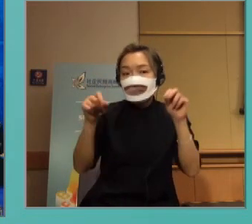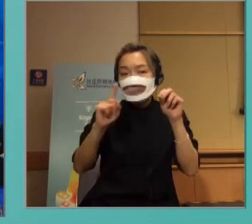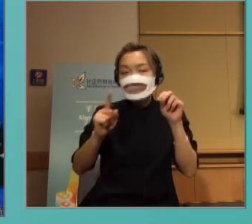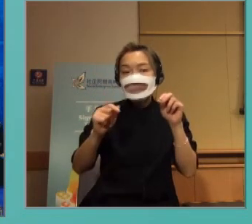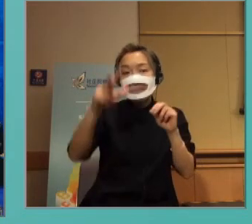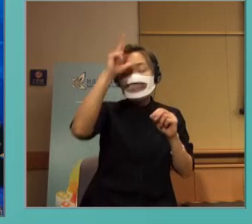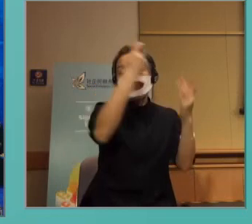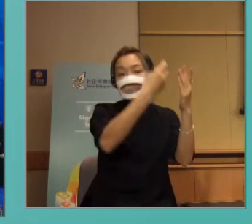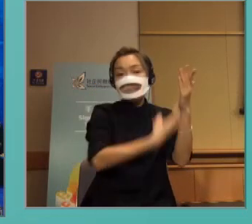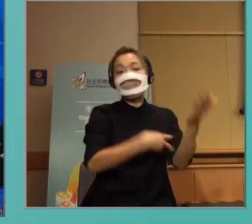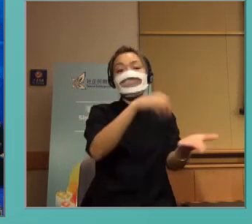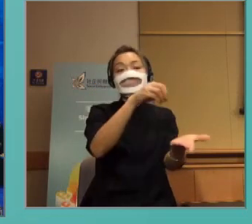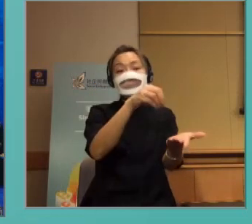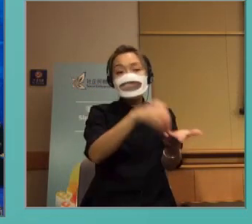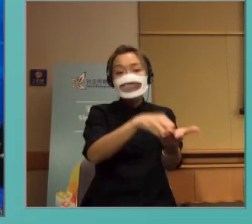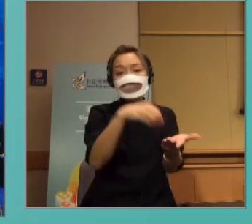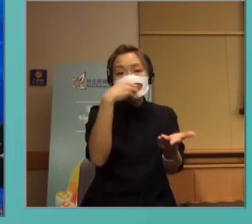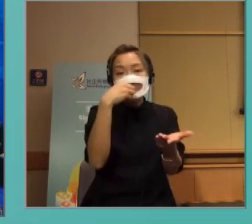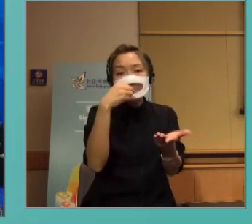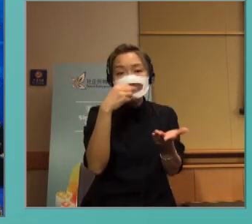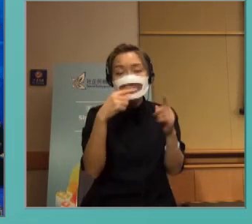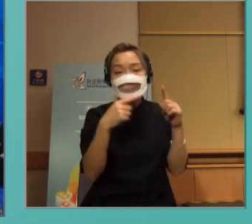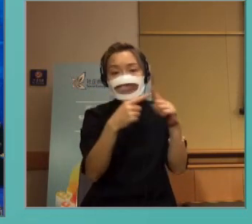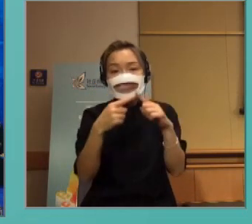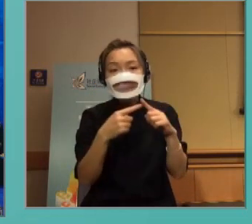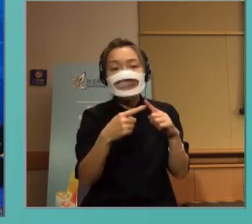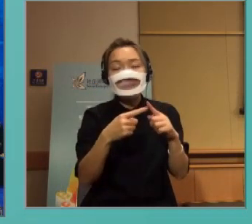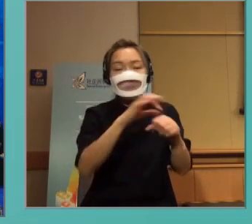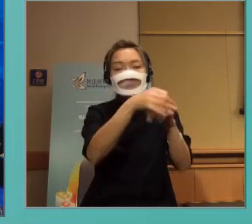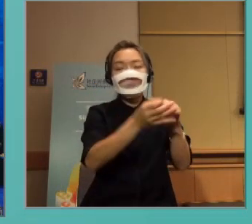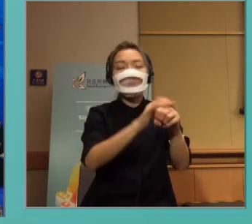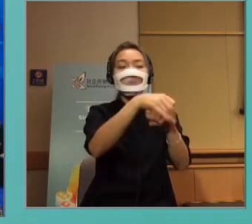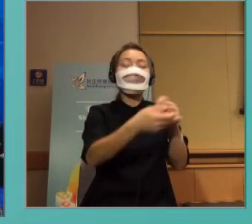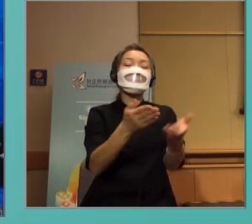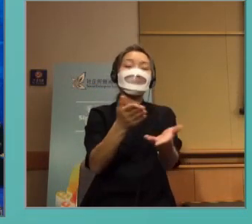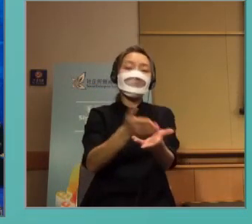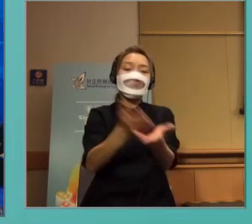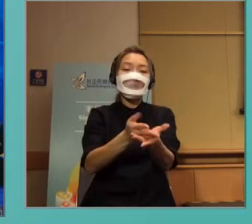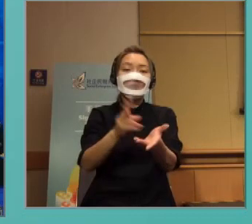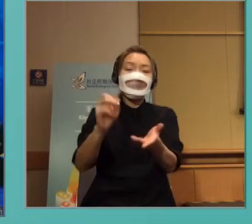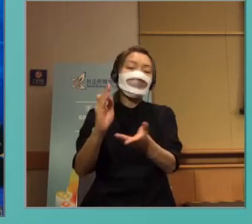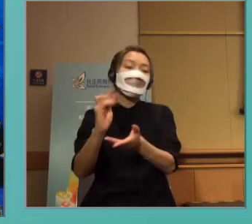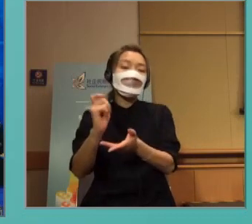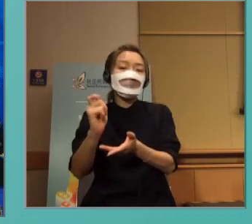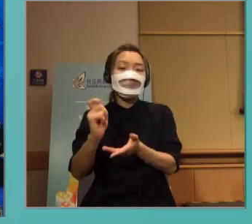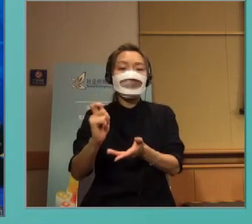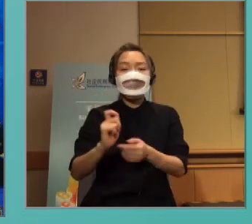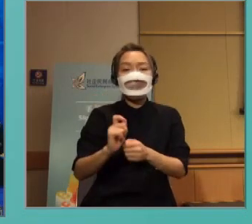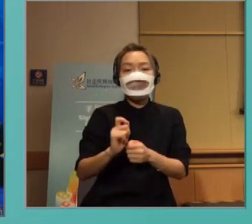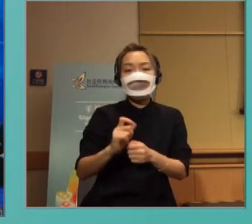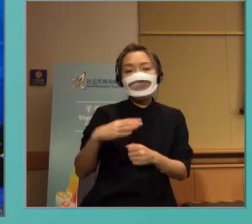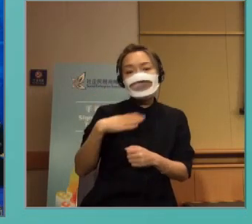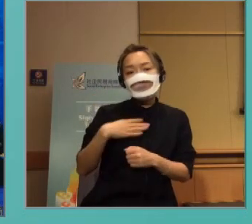Different countries, different policymakers have different take with regard to NFT and even the